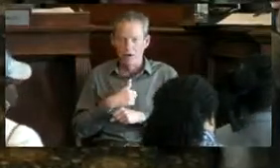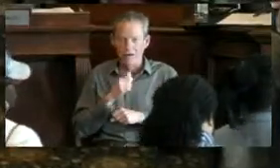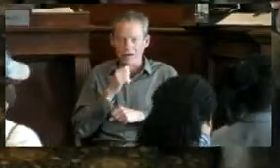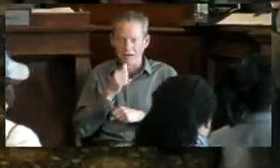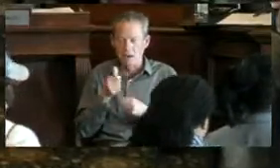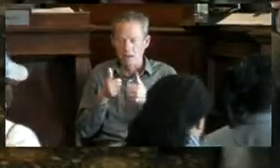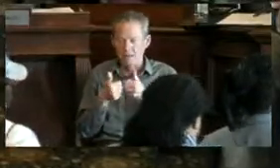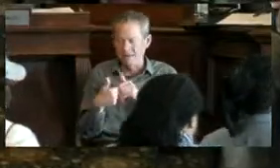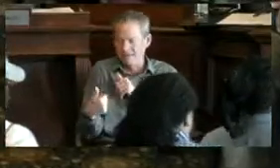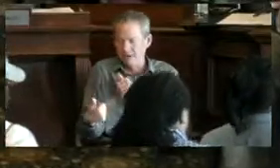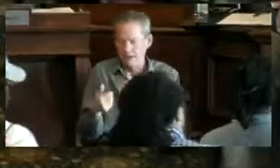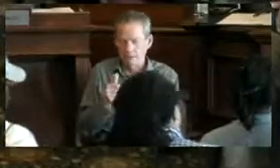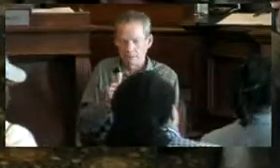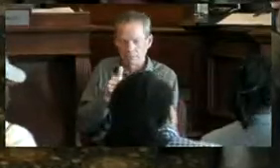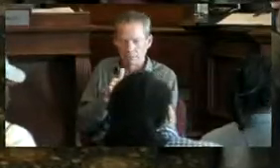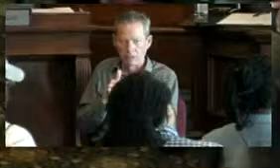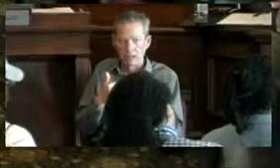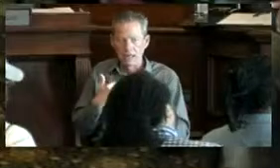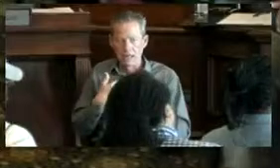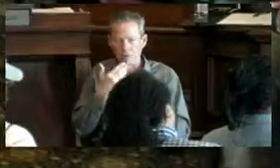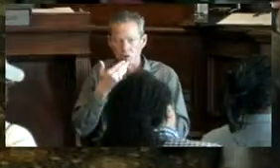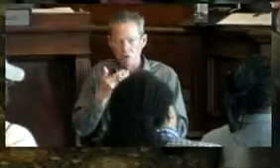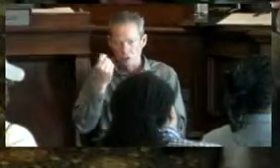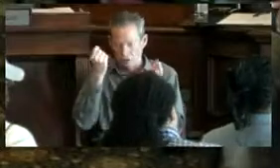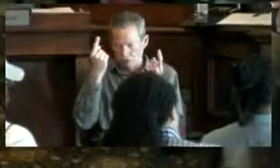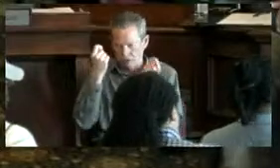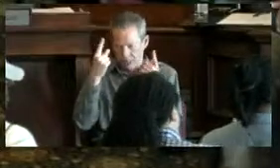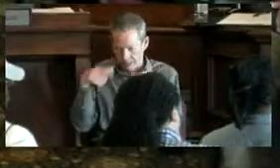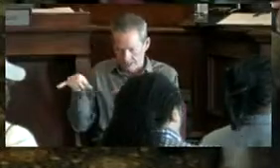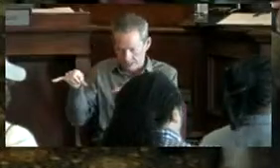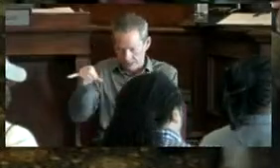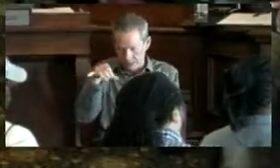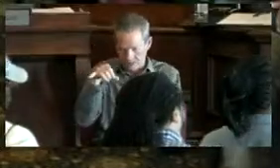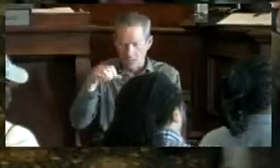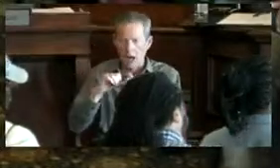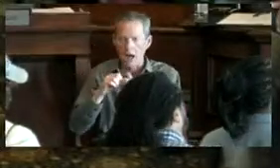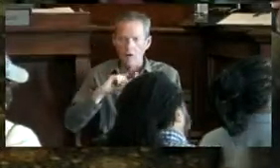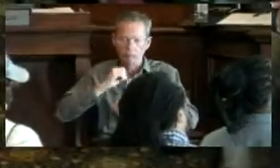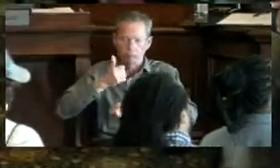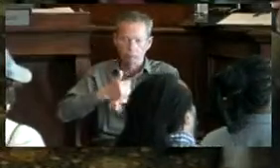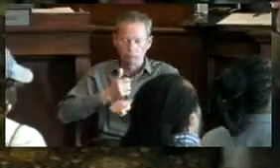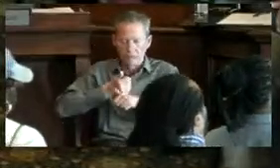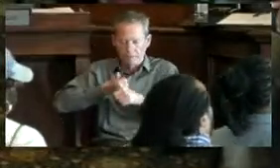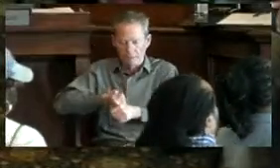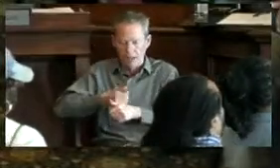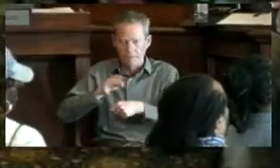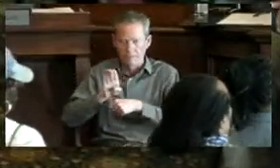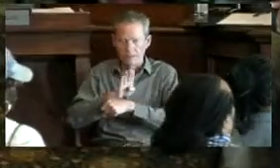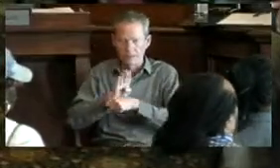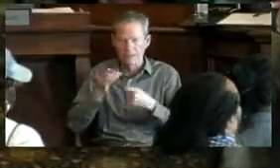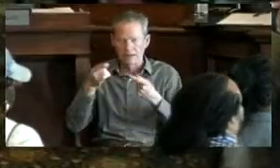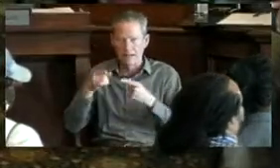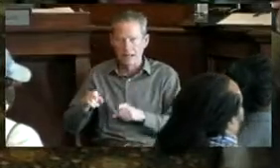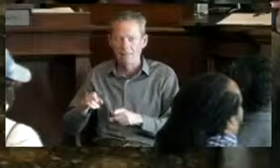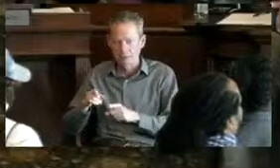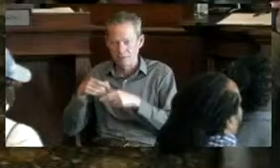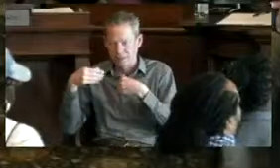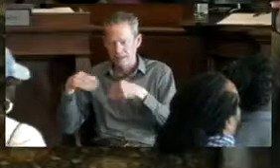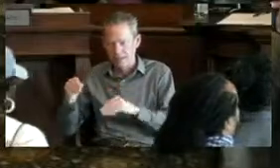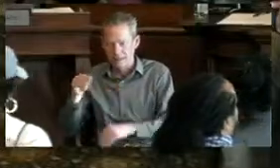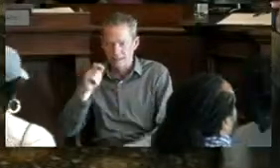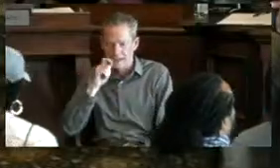not divided and having a good understanding of how to create a compliant business that happens to be selling